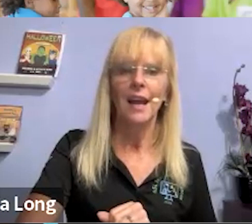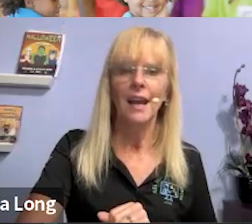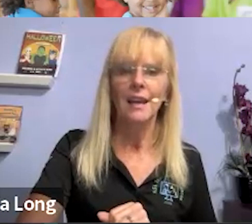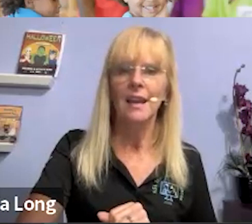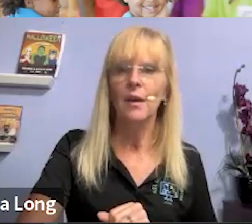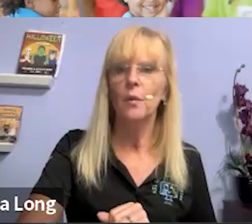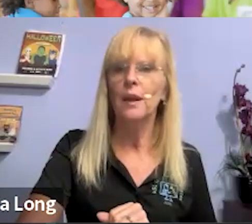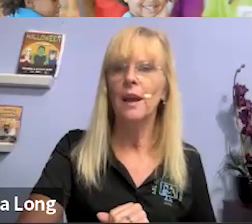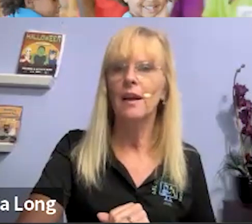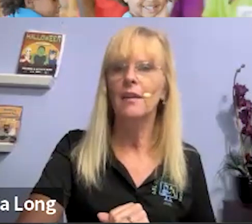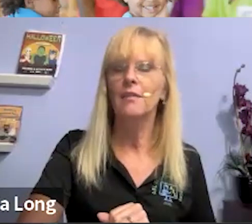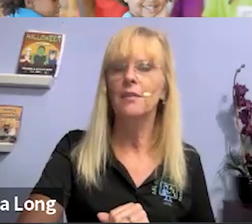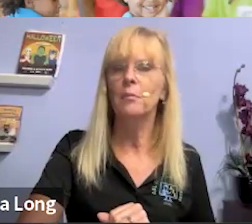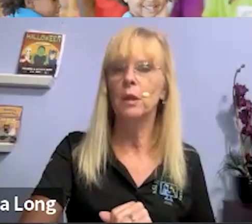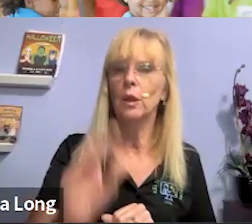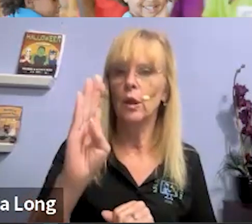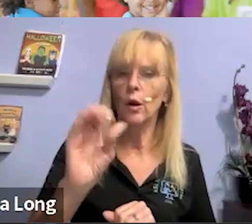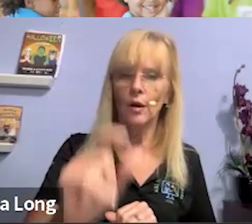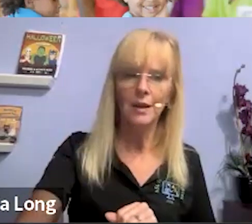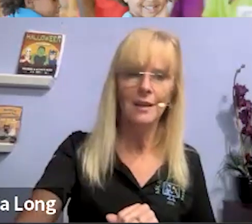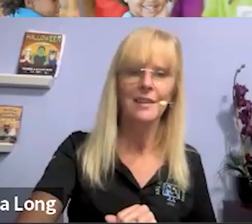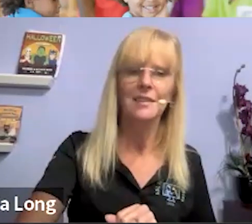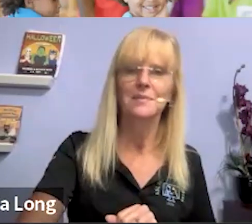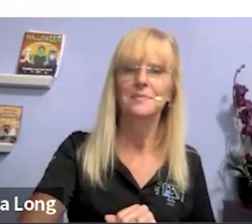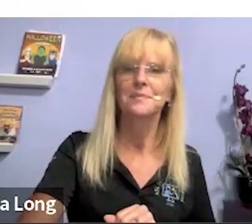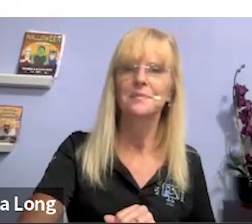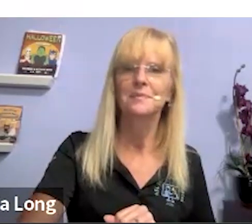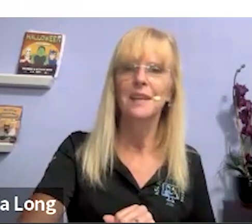Okay, and now we have the blog.